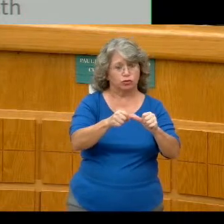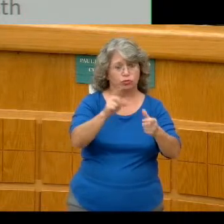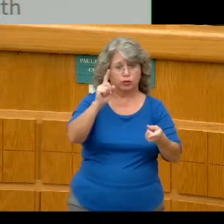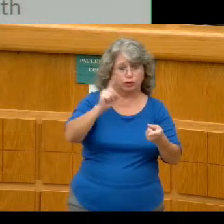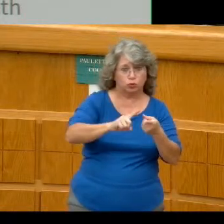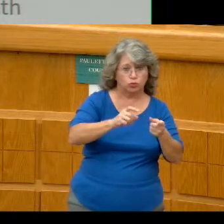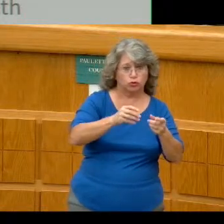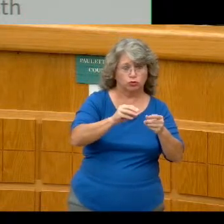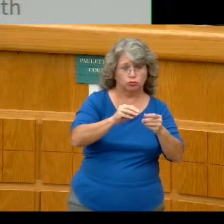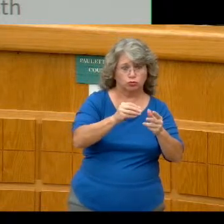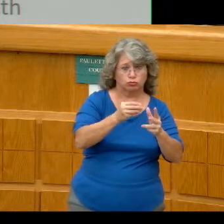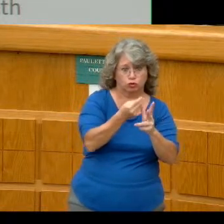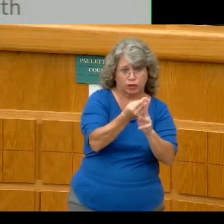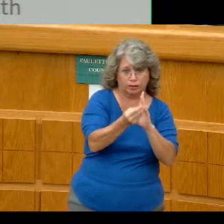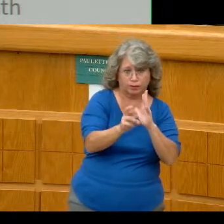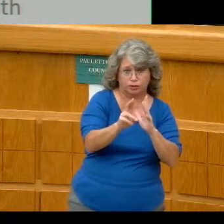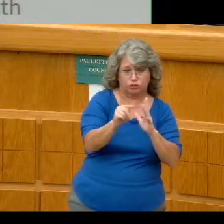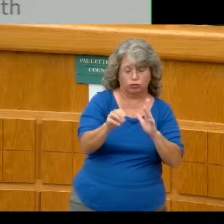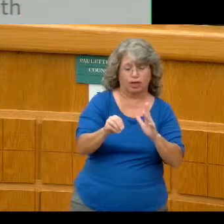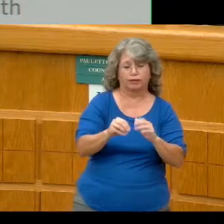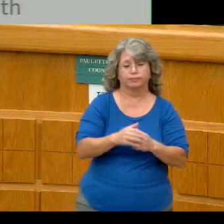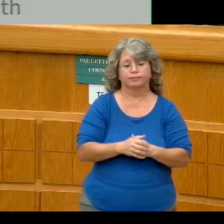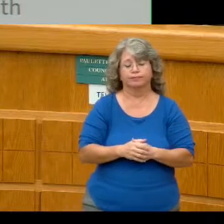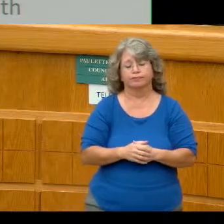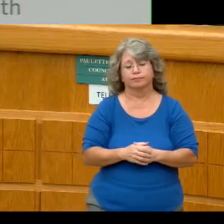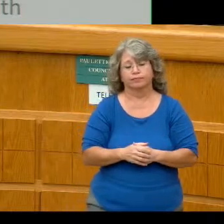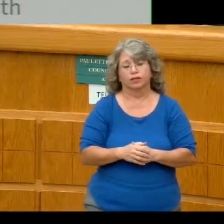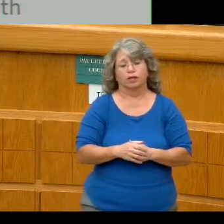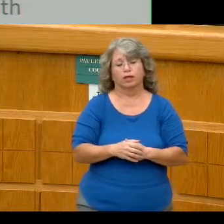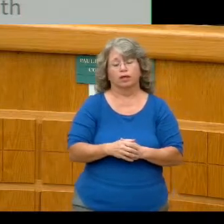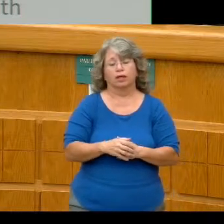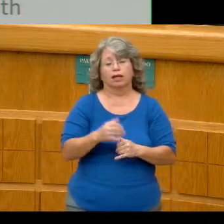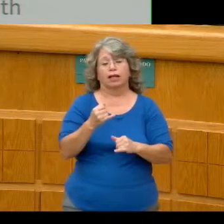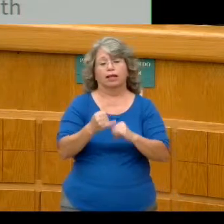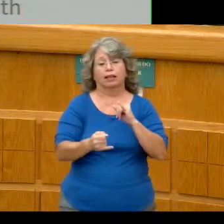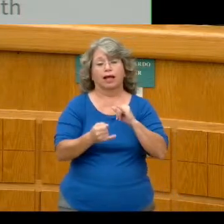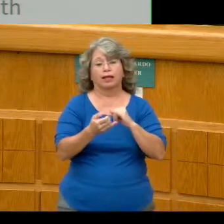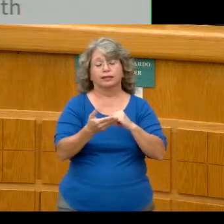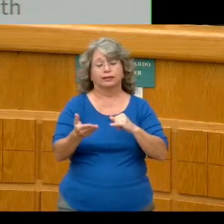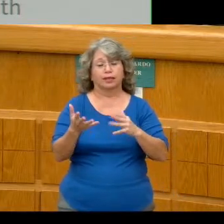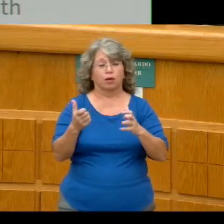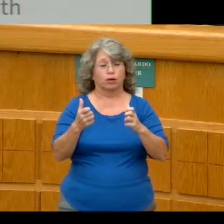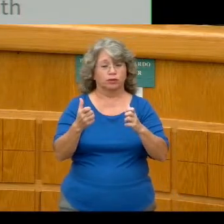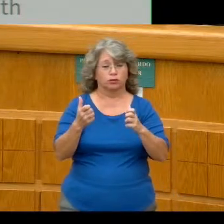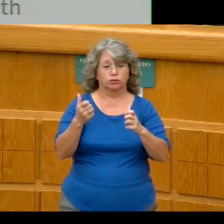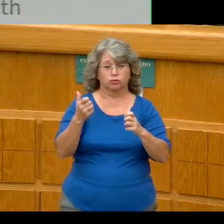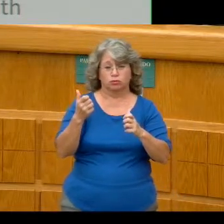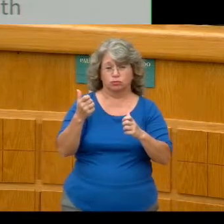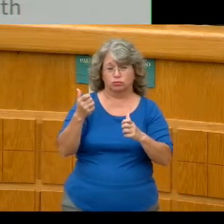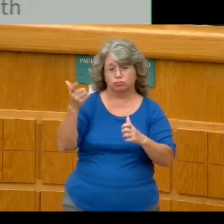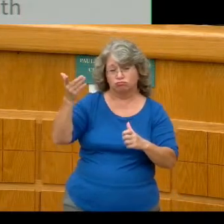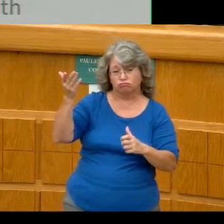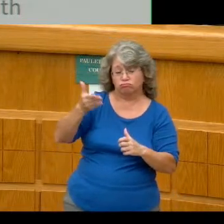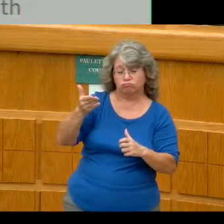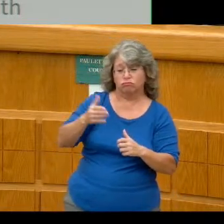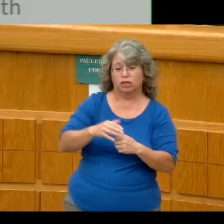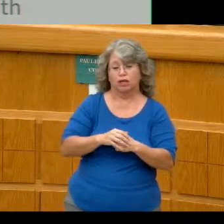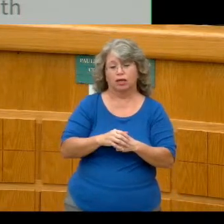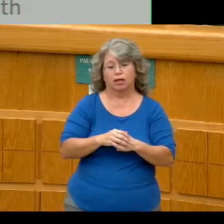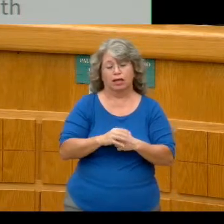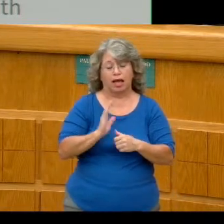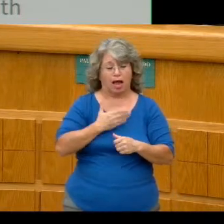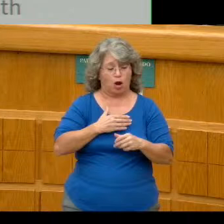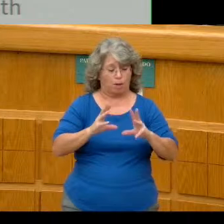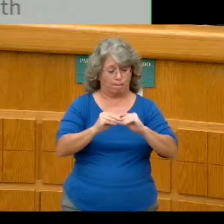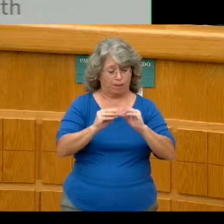outbreak. Last thing I want to address is that in our task force meeting this week, I think one of the pressing questions was kind